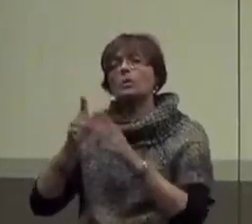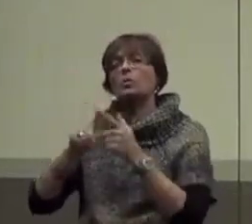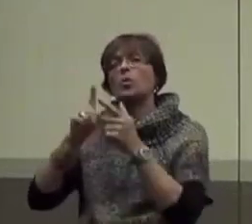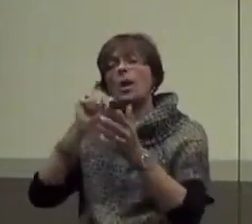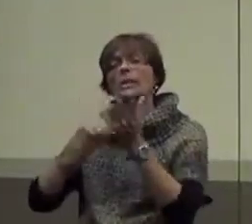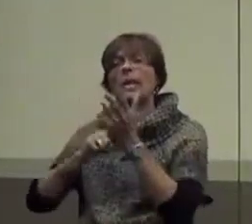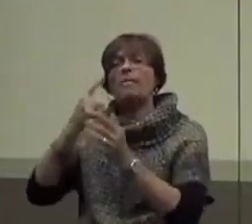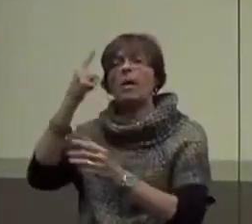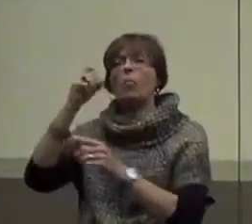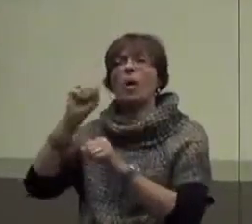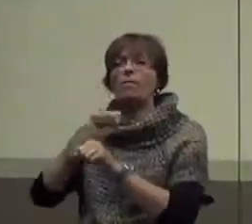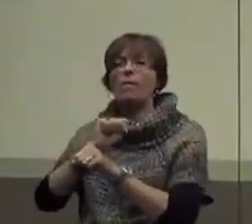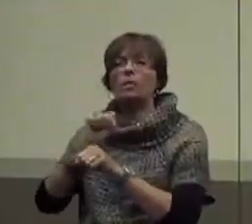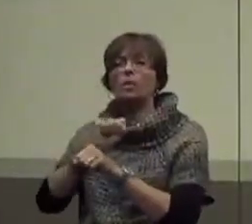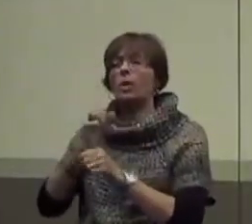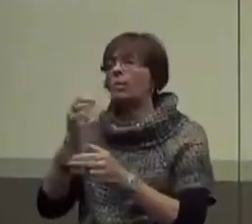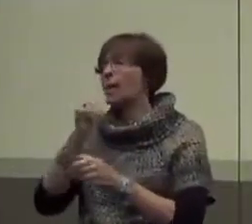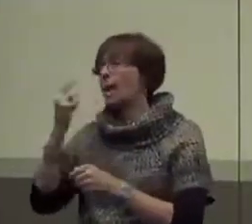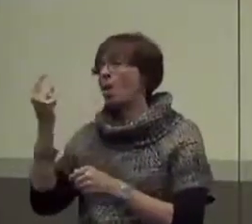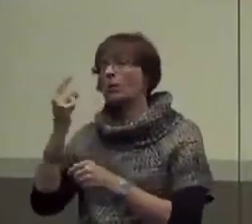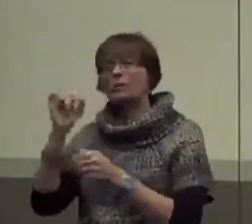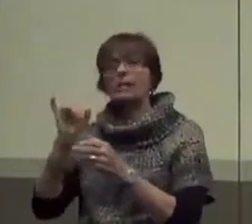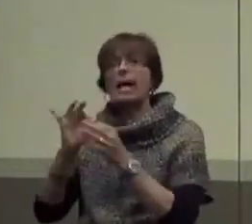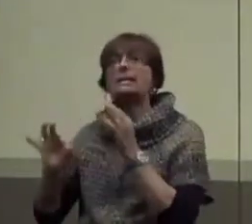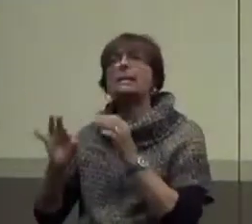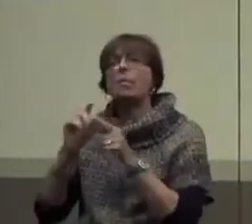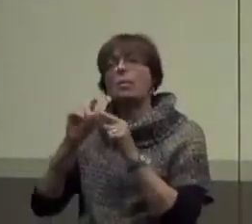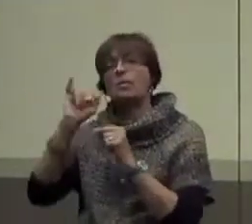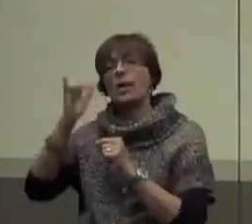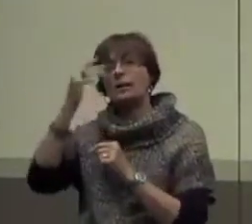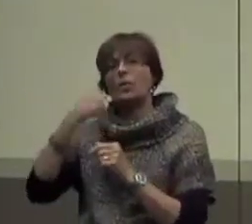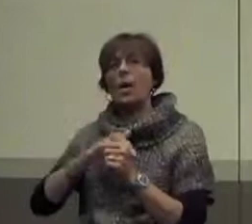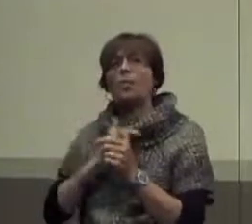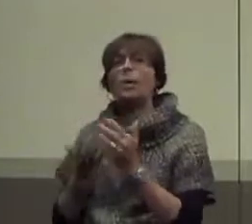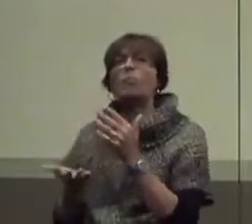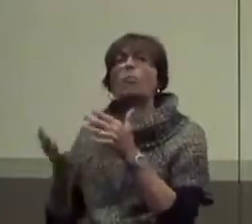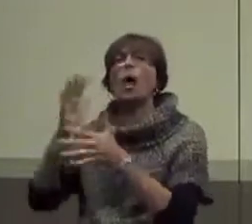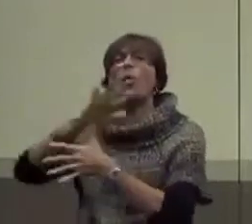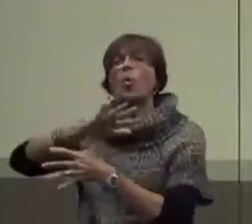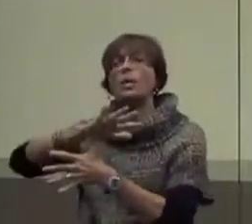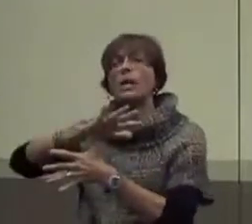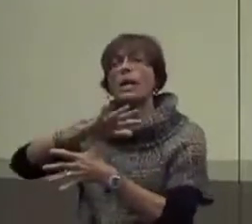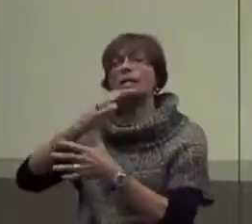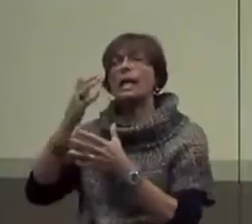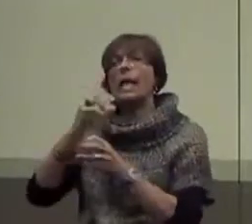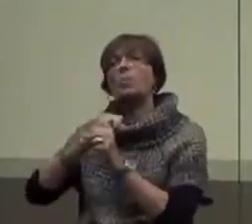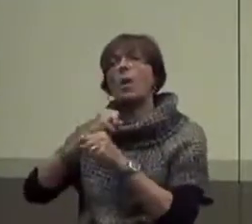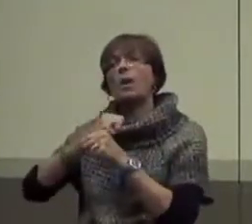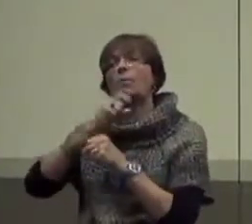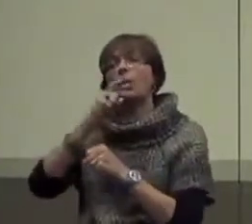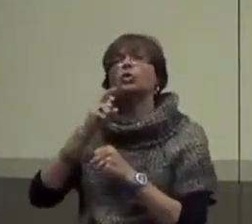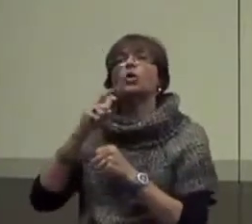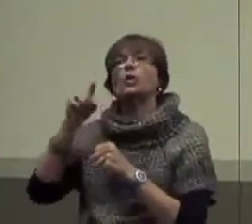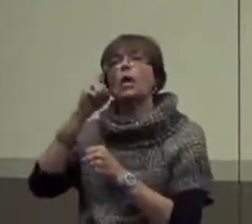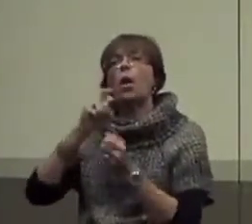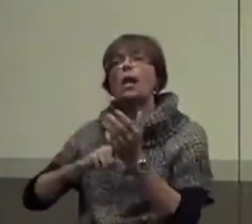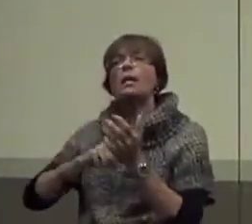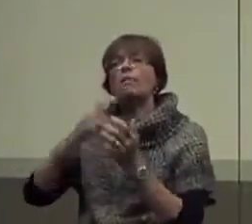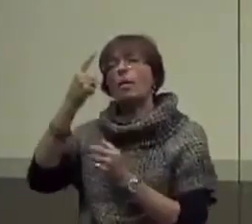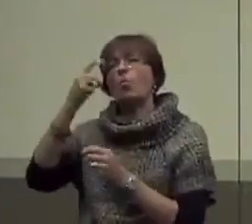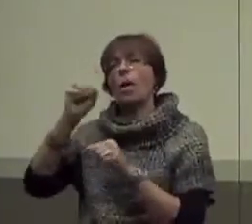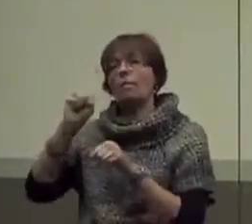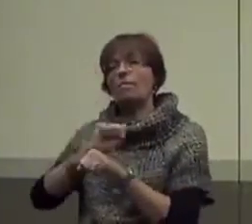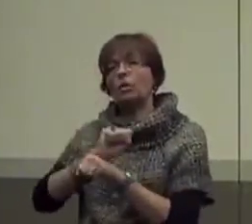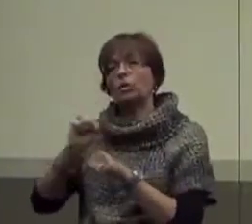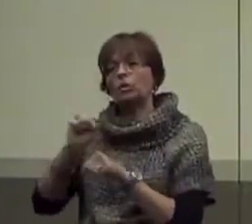one function. I know it may not always be that simple, but that's why we're prioritizing, and we want to make sure that they're identifying one